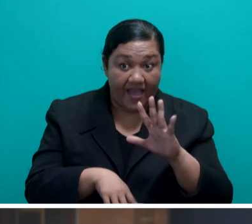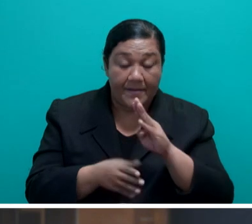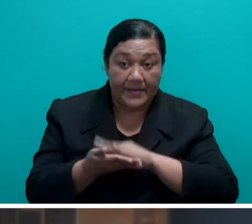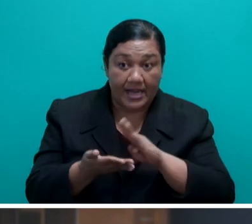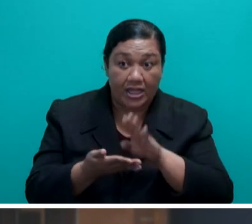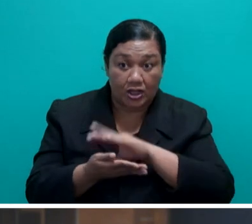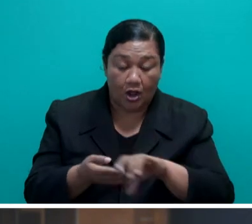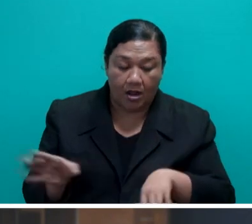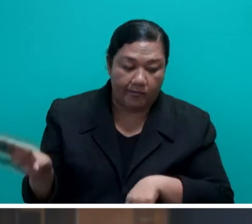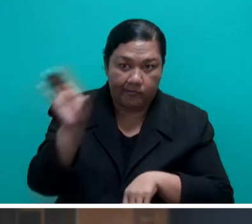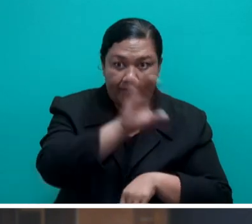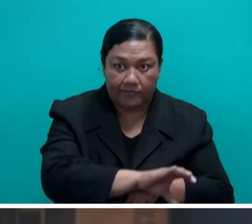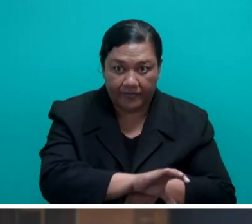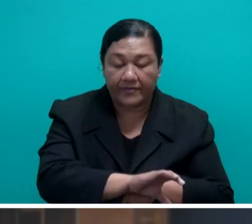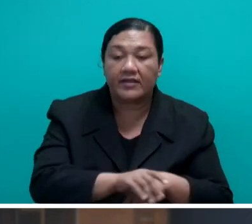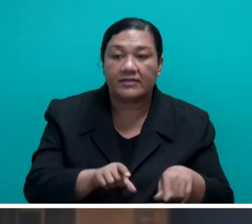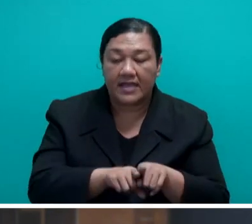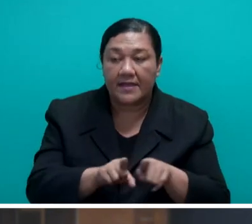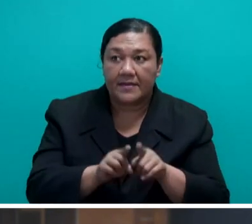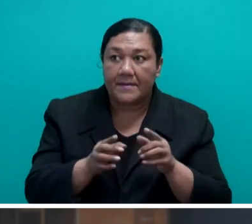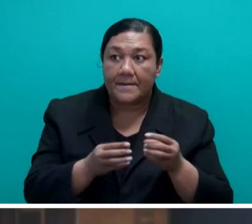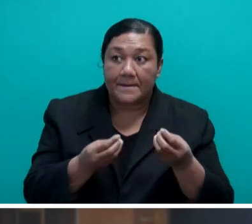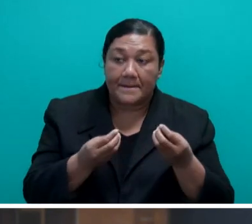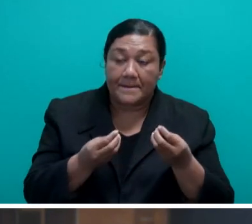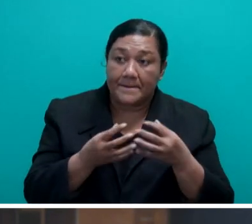million, in the ODE in the